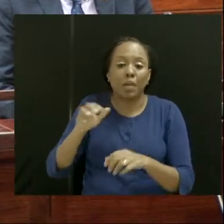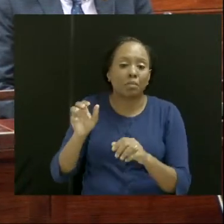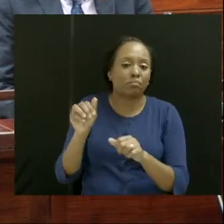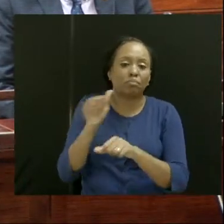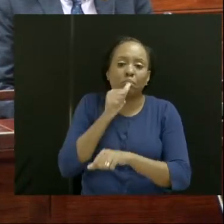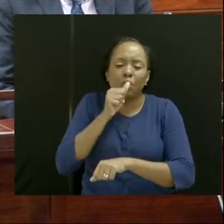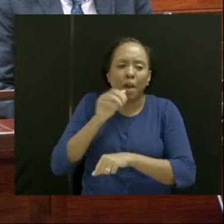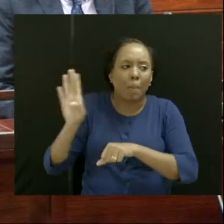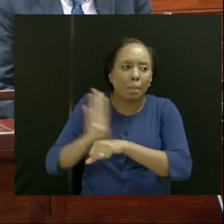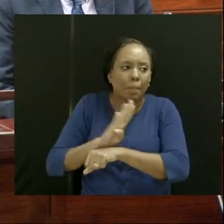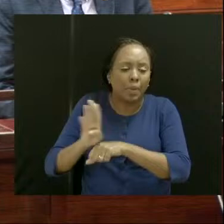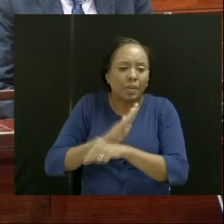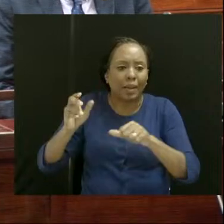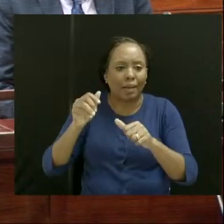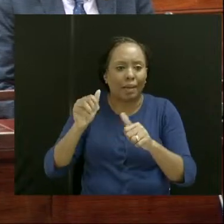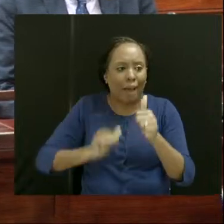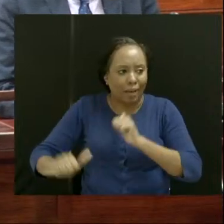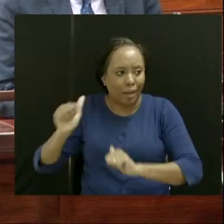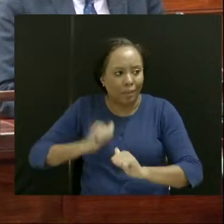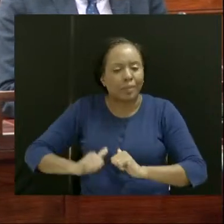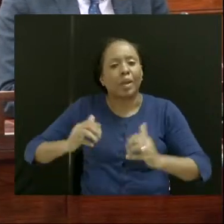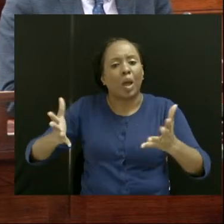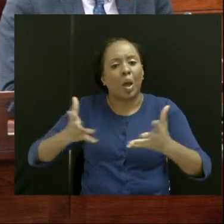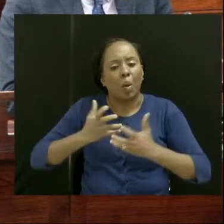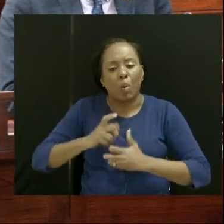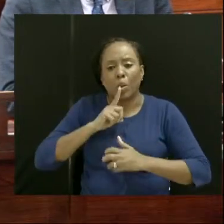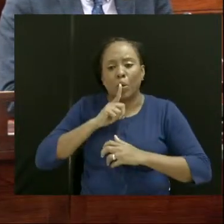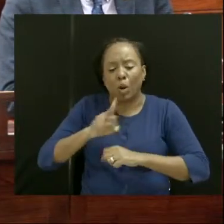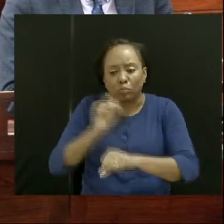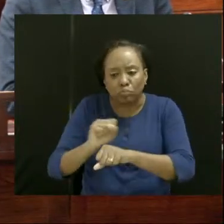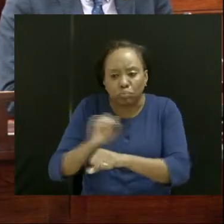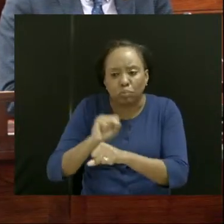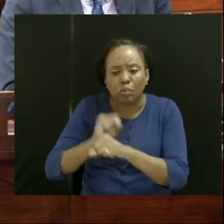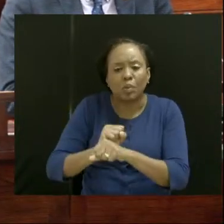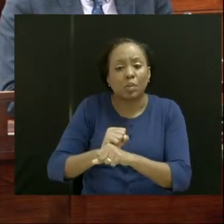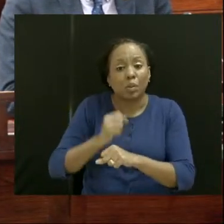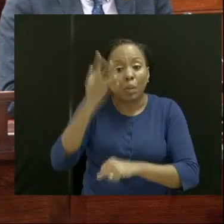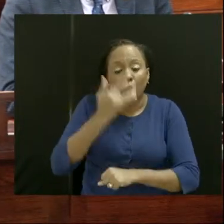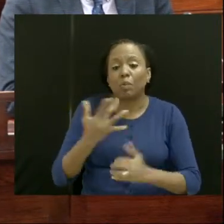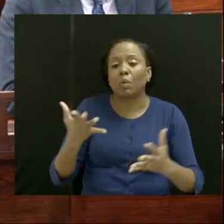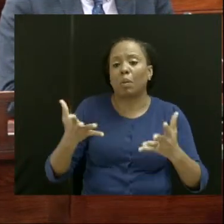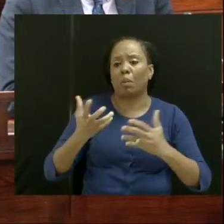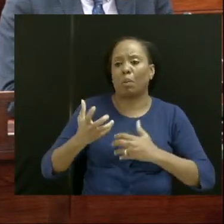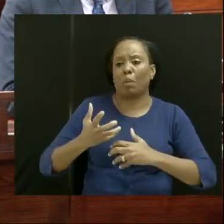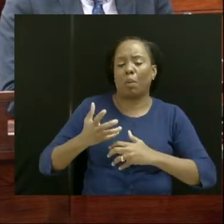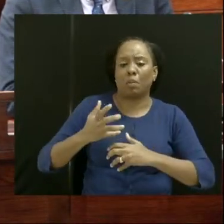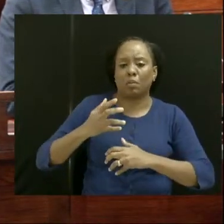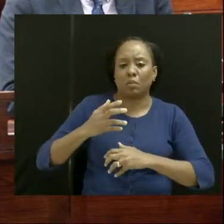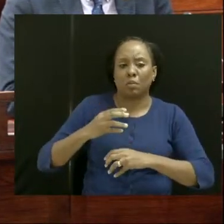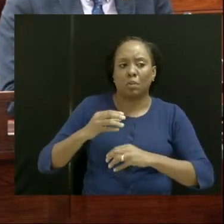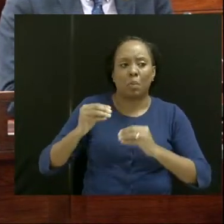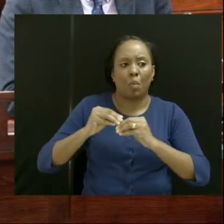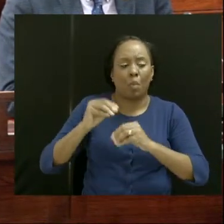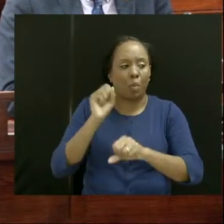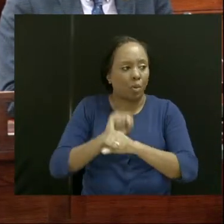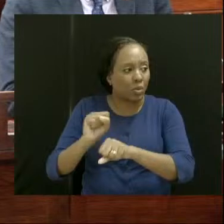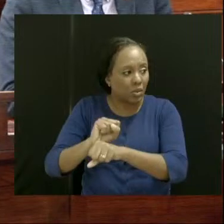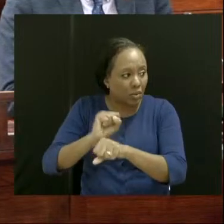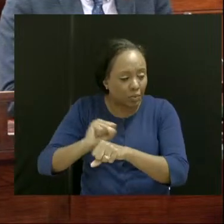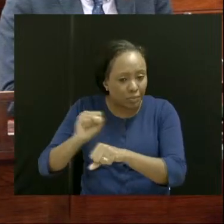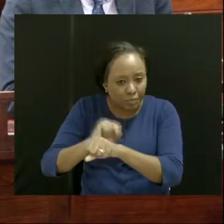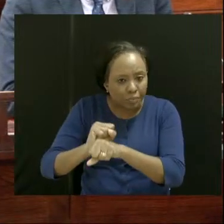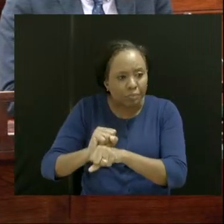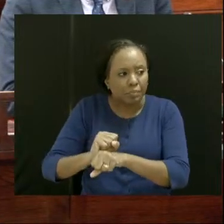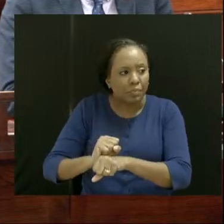program spur unemployment in the spur capital works projects through the public sector